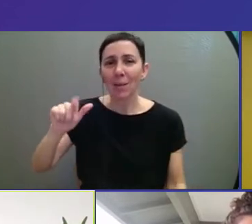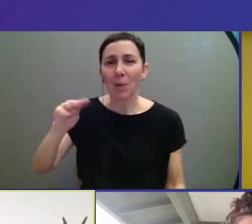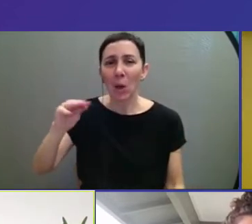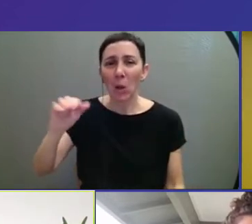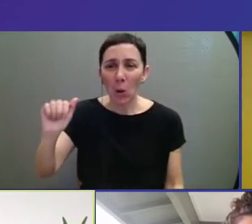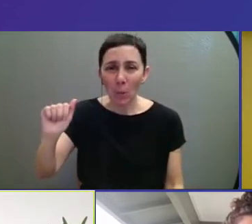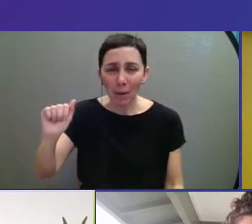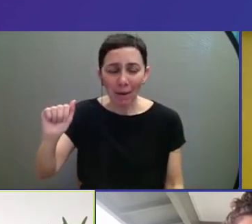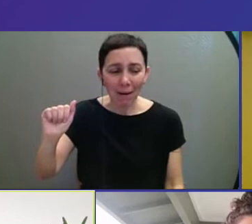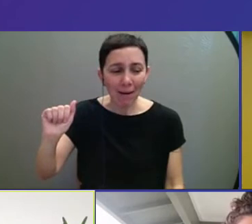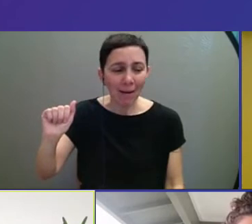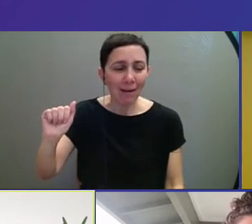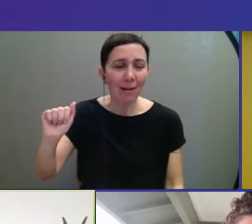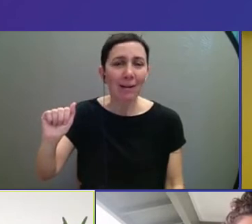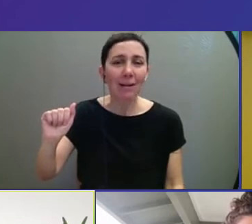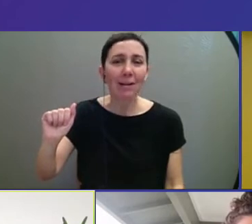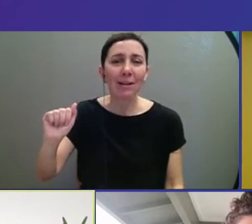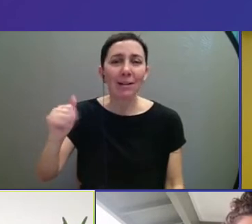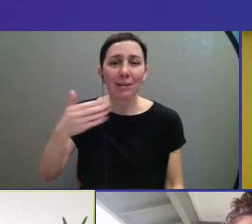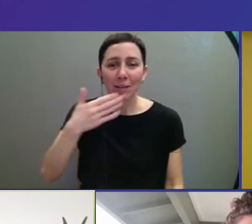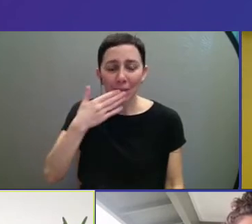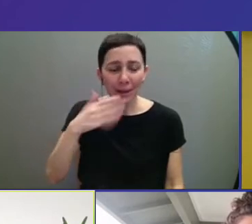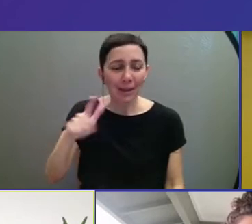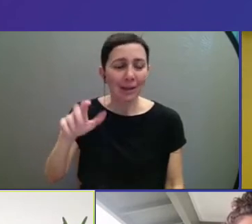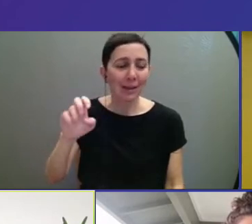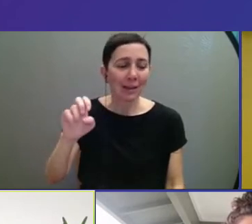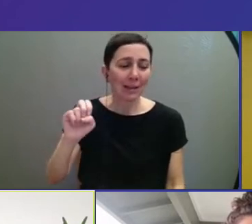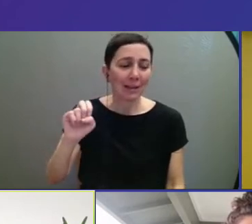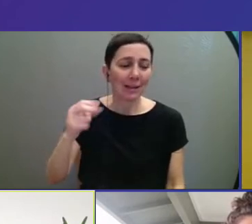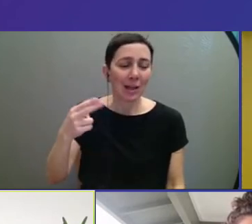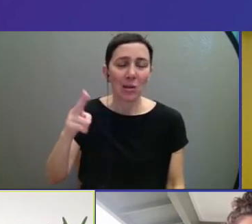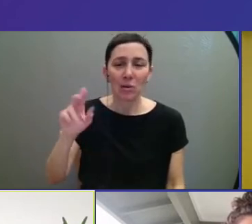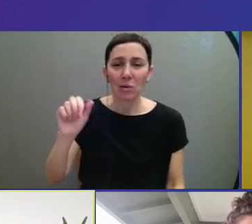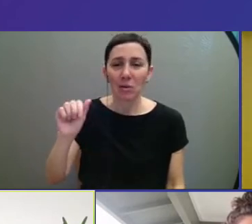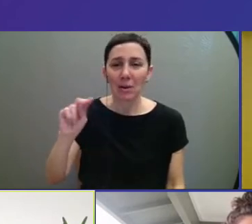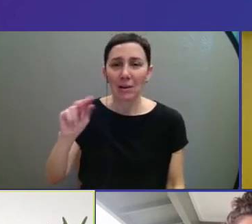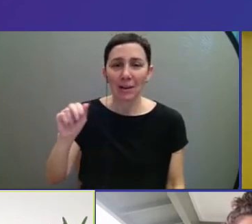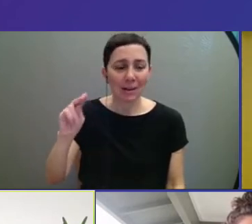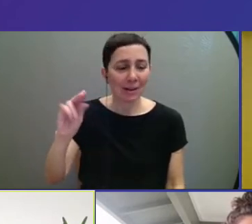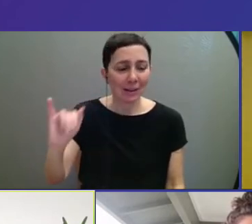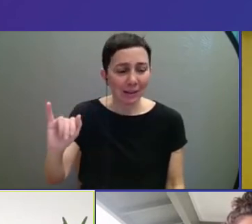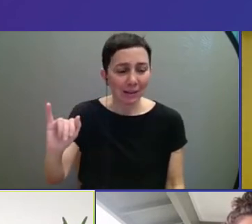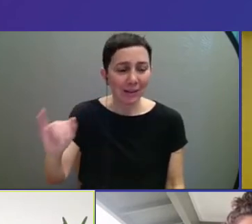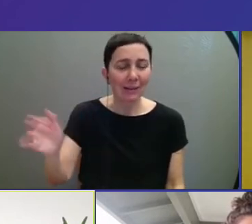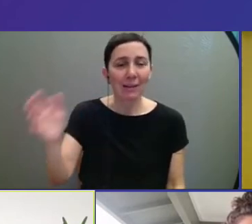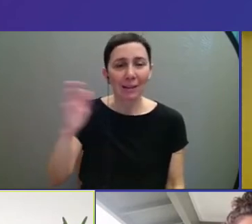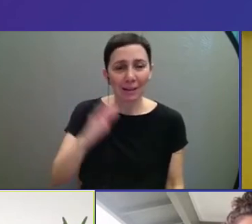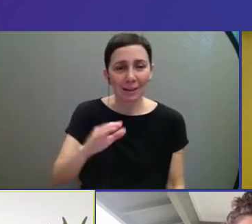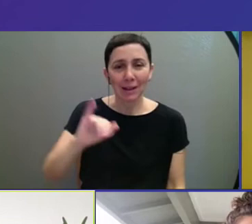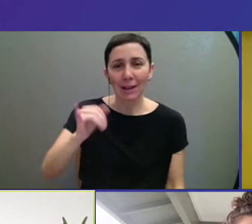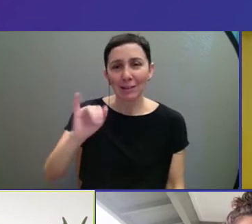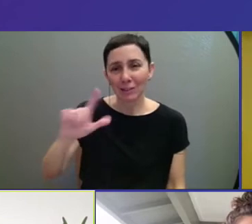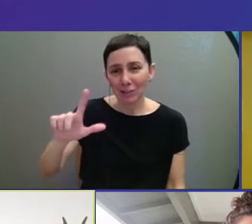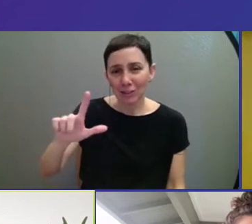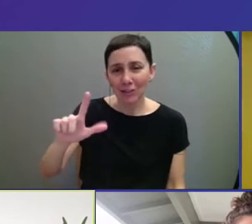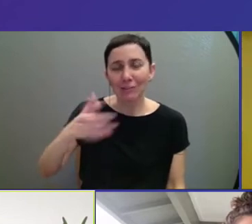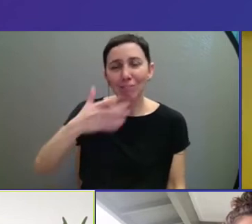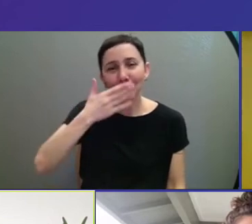sharing. Then to you, Lehuanani, for sharing. and then you, Jill, for